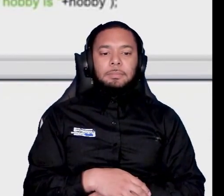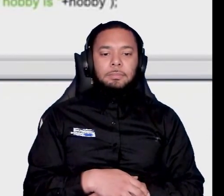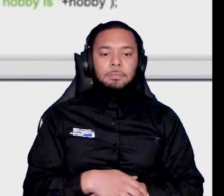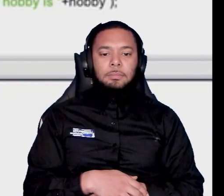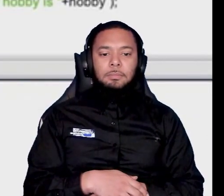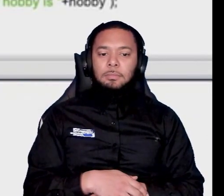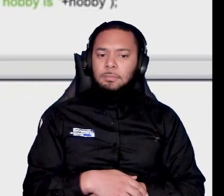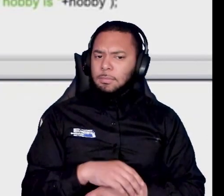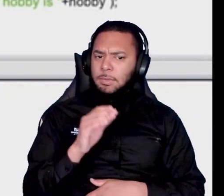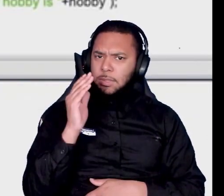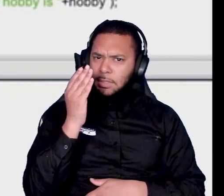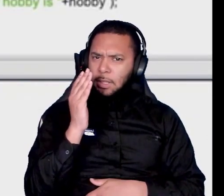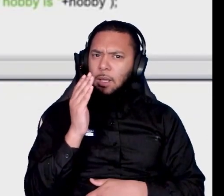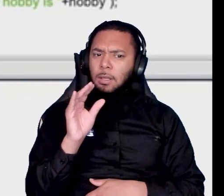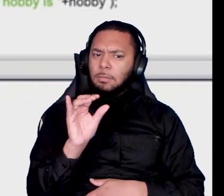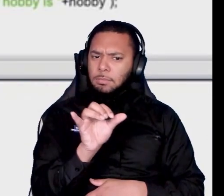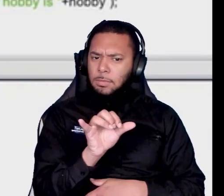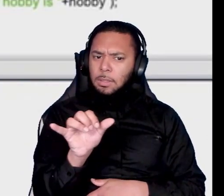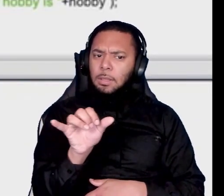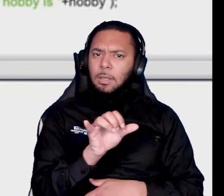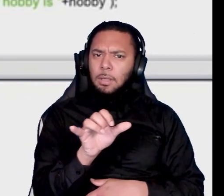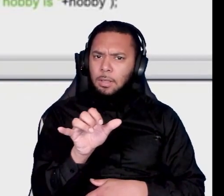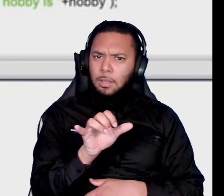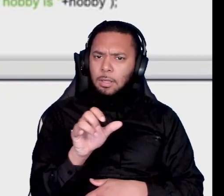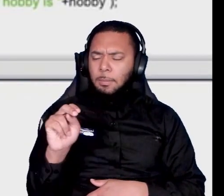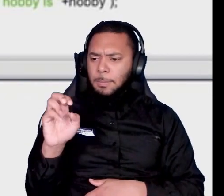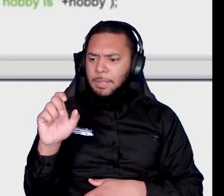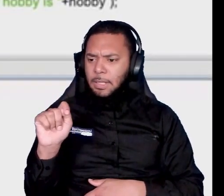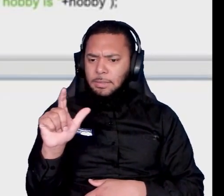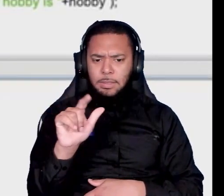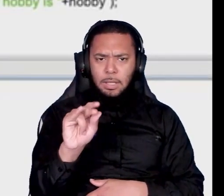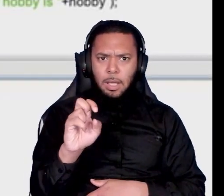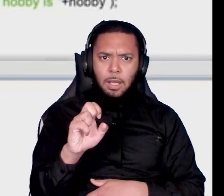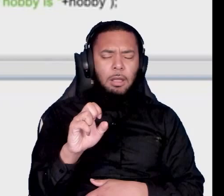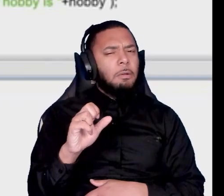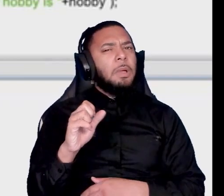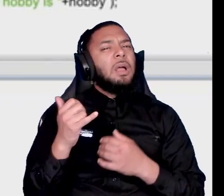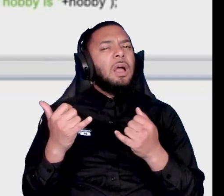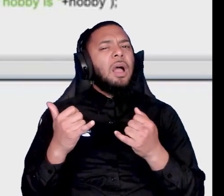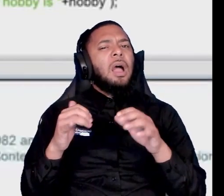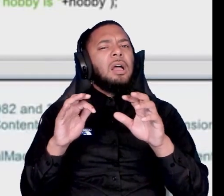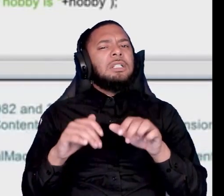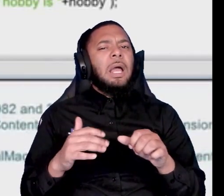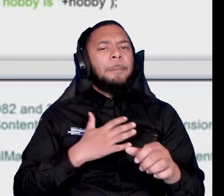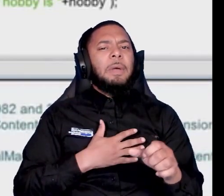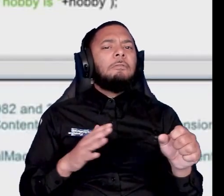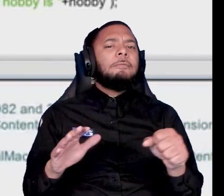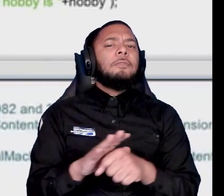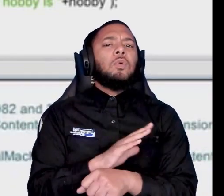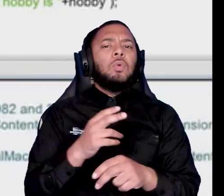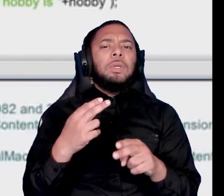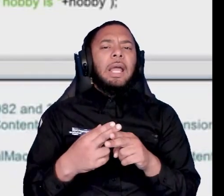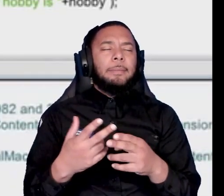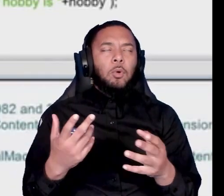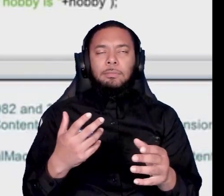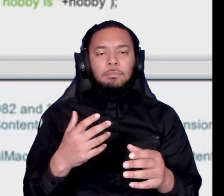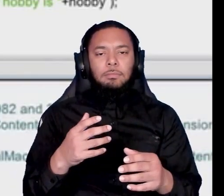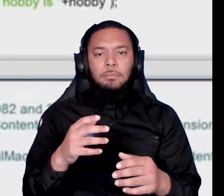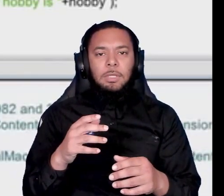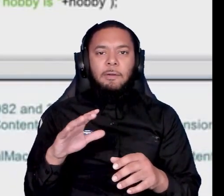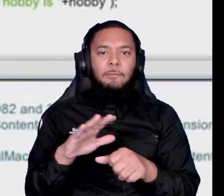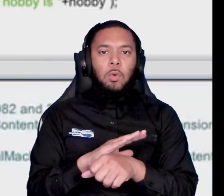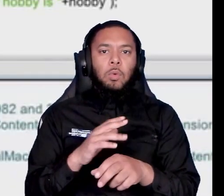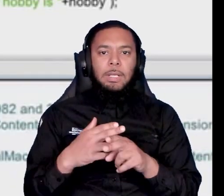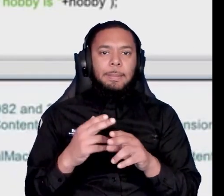it doesn't look like anything different happened. But what if I put in my full name? So I'm going to put in a full name,